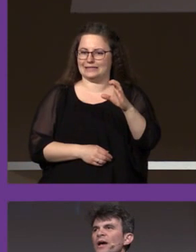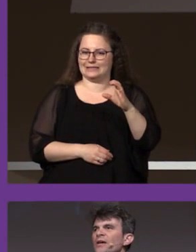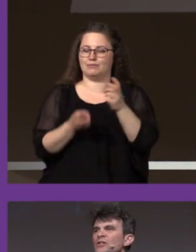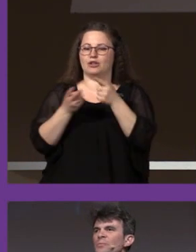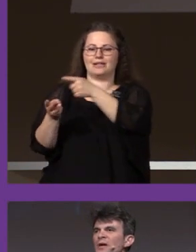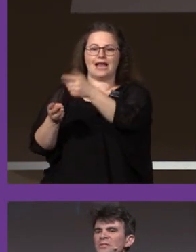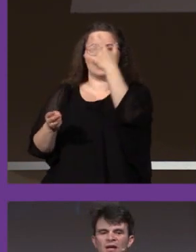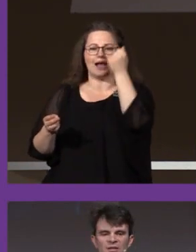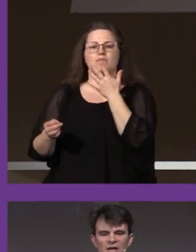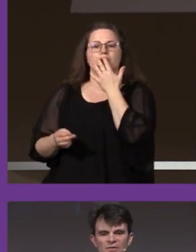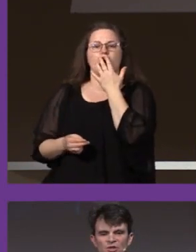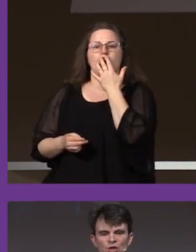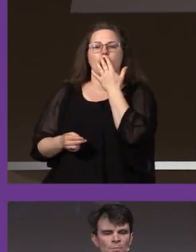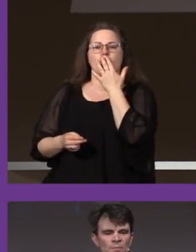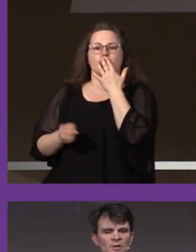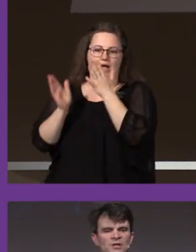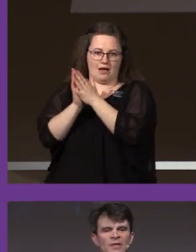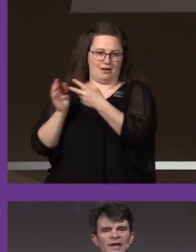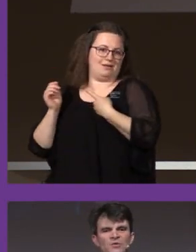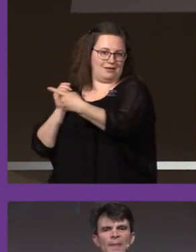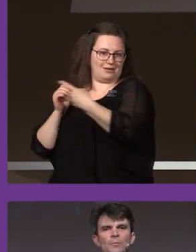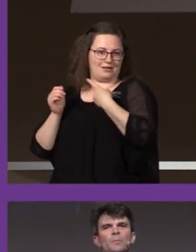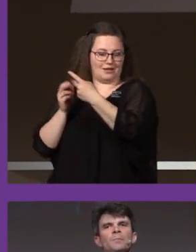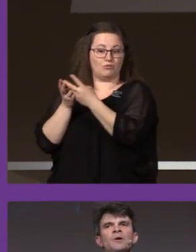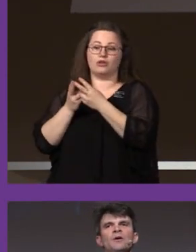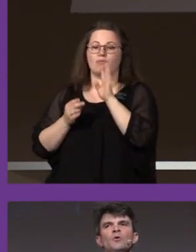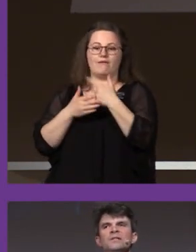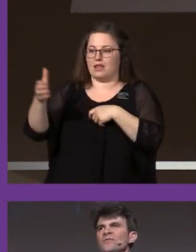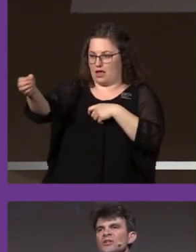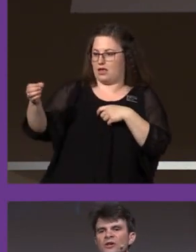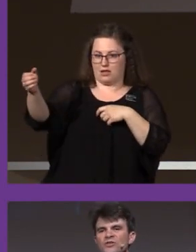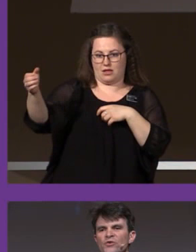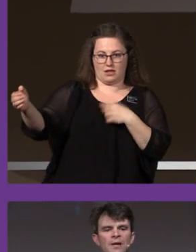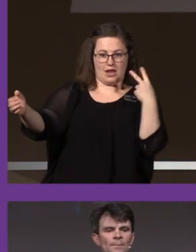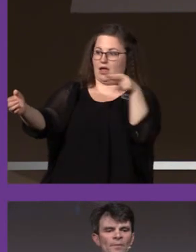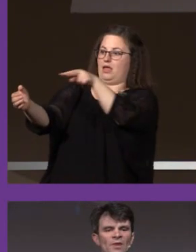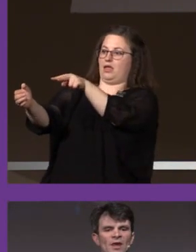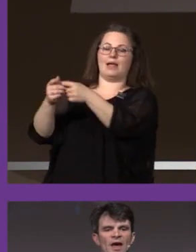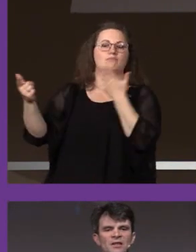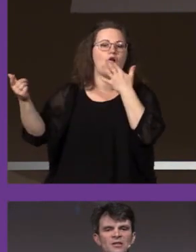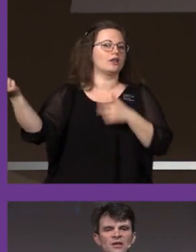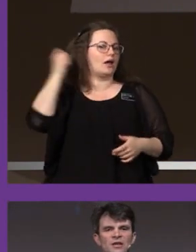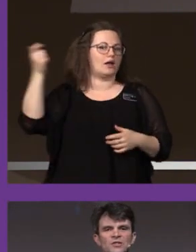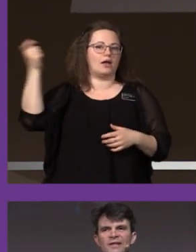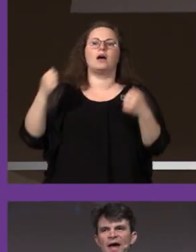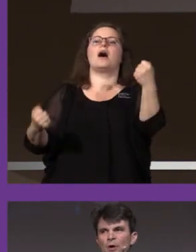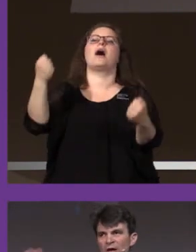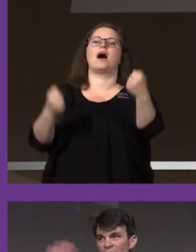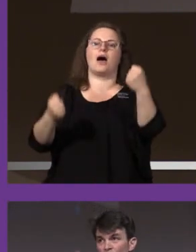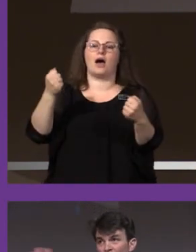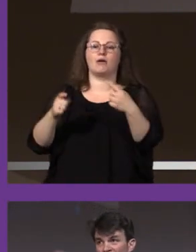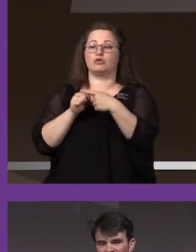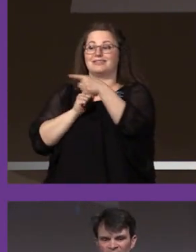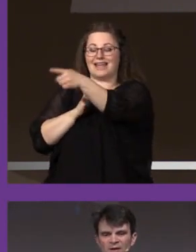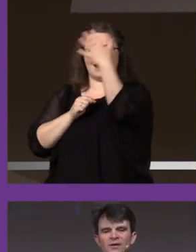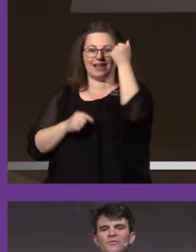out to you like other GPS, like other sat-navs do. So that gets around that problem of always having to look at the screen. And it uses the camera, and you